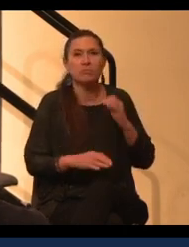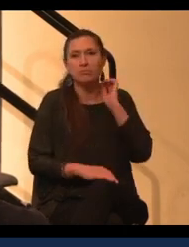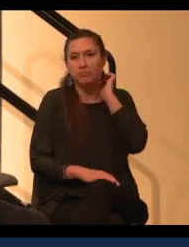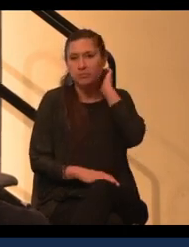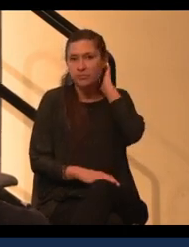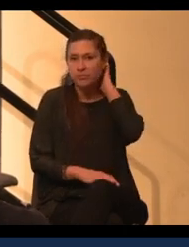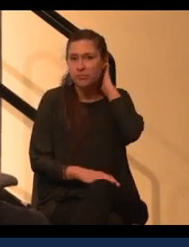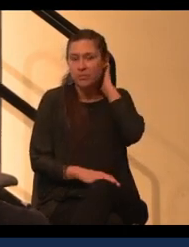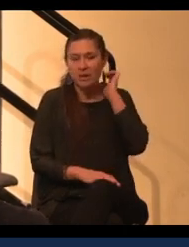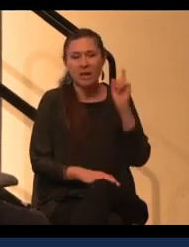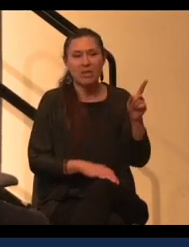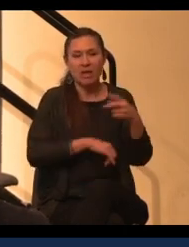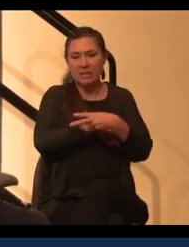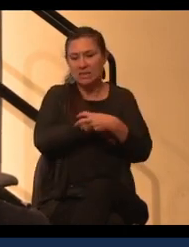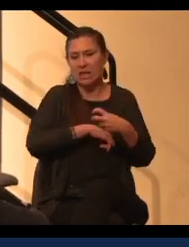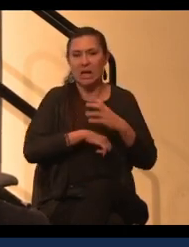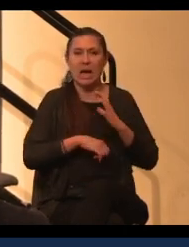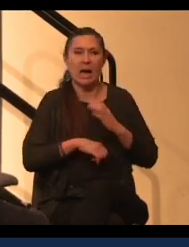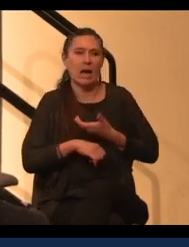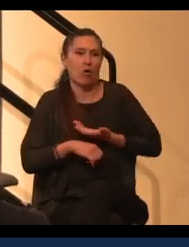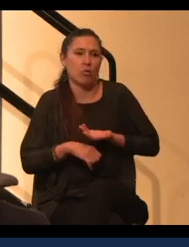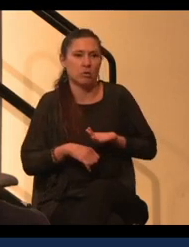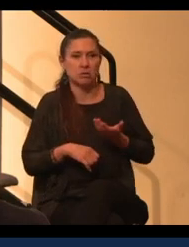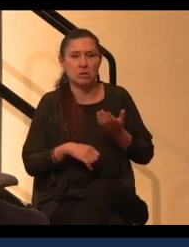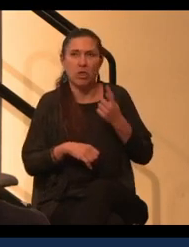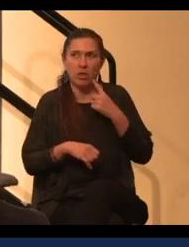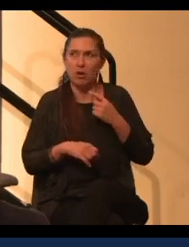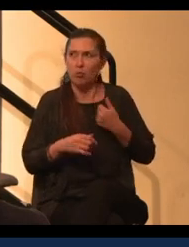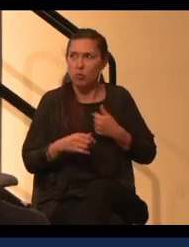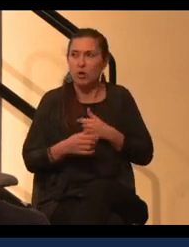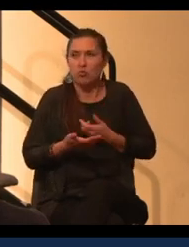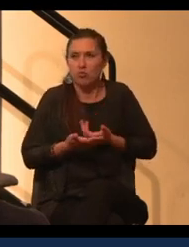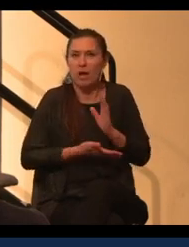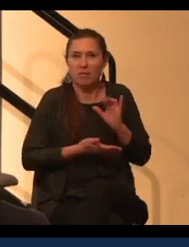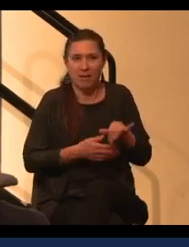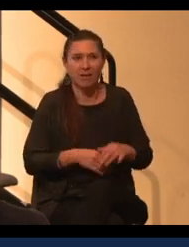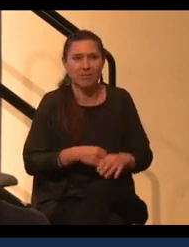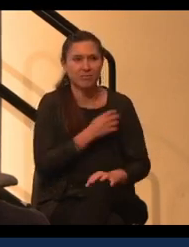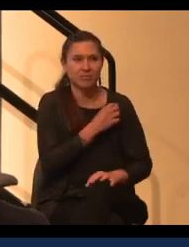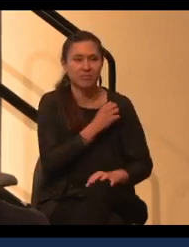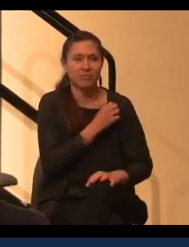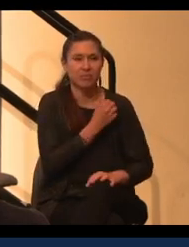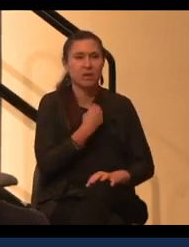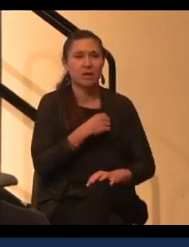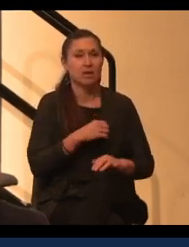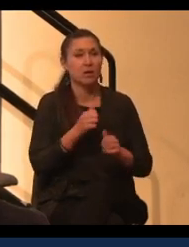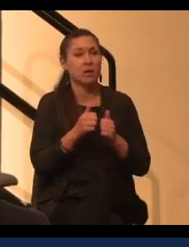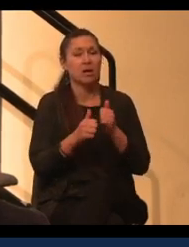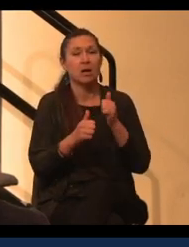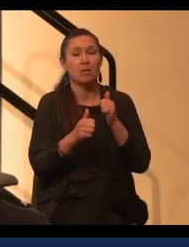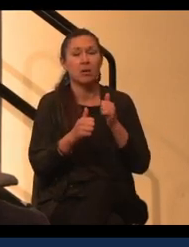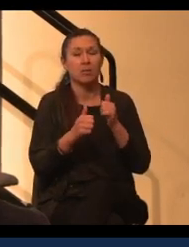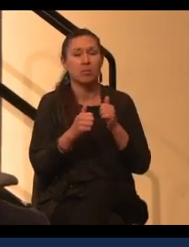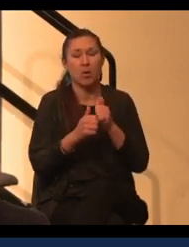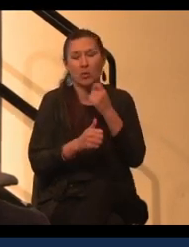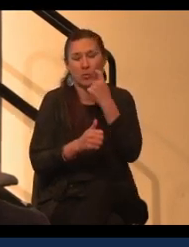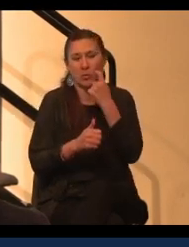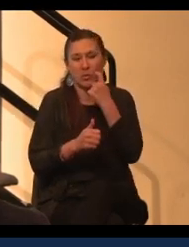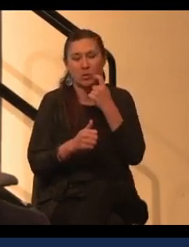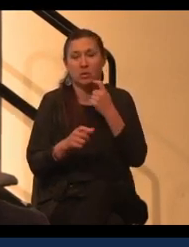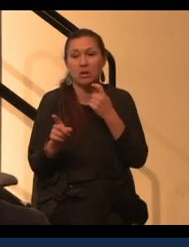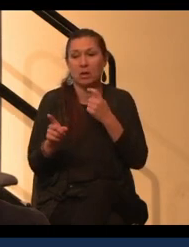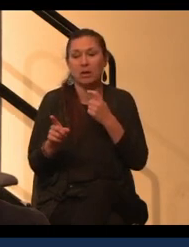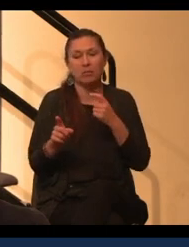taking away what is rightfully ours. And of course, more recently, it's been China